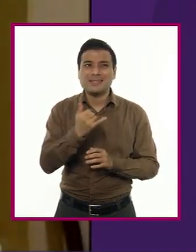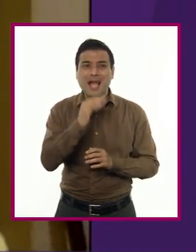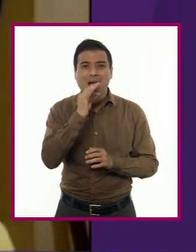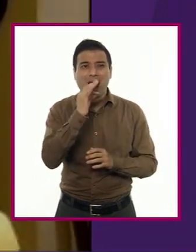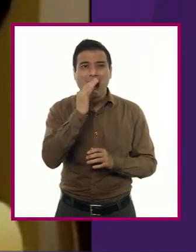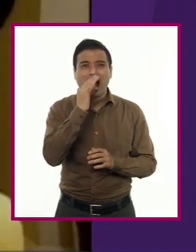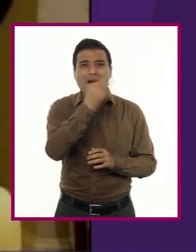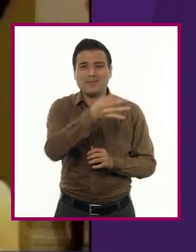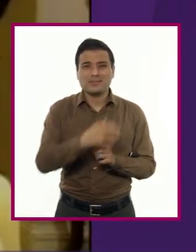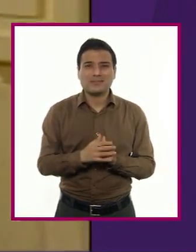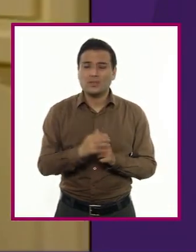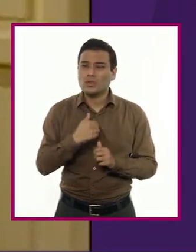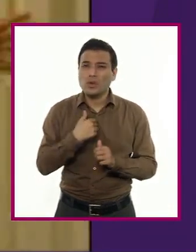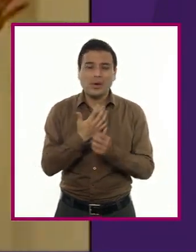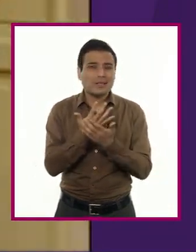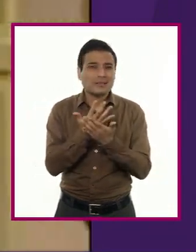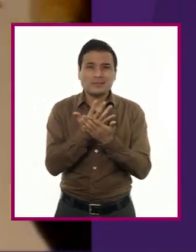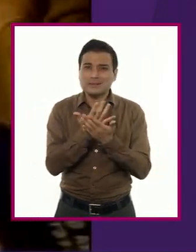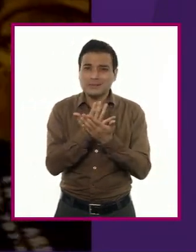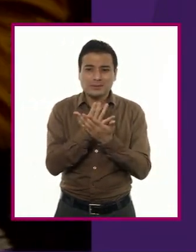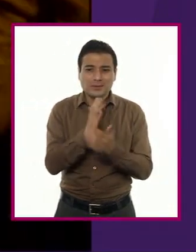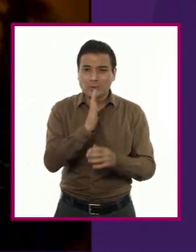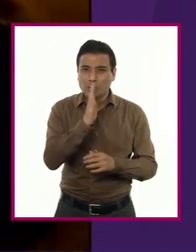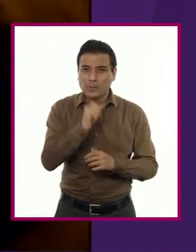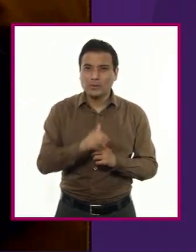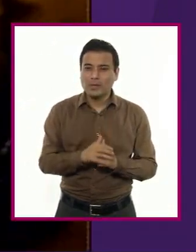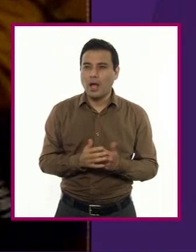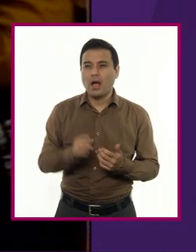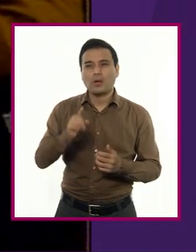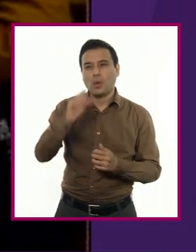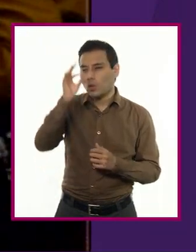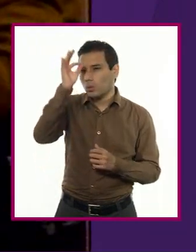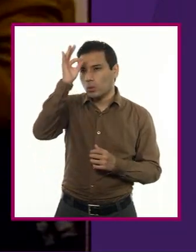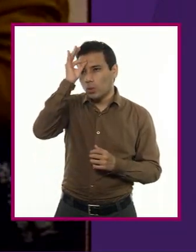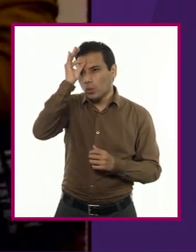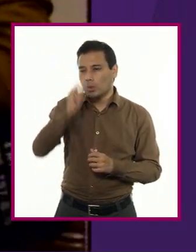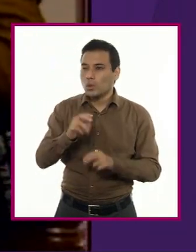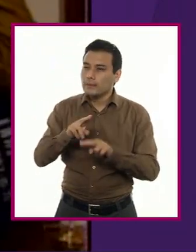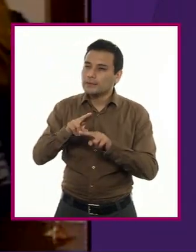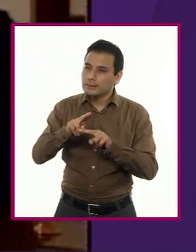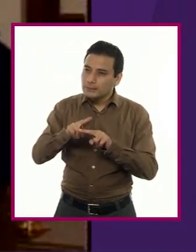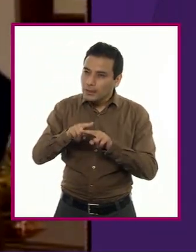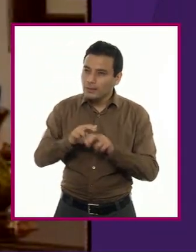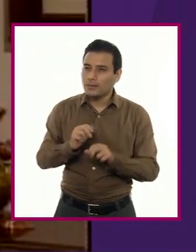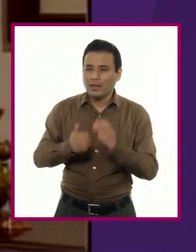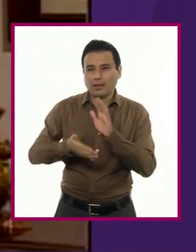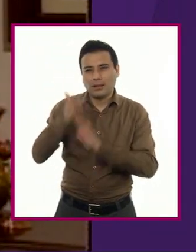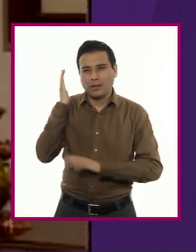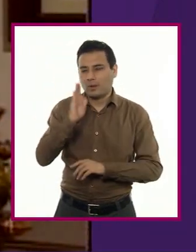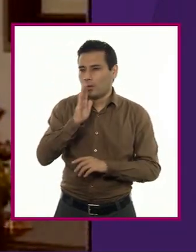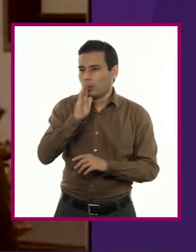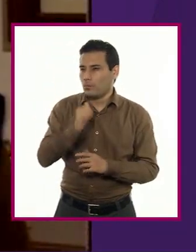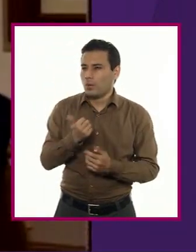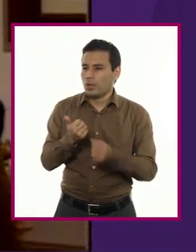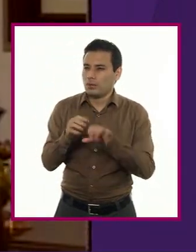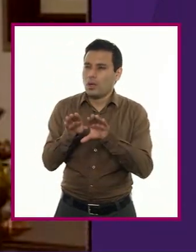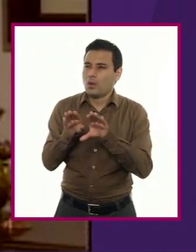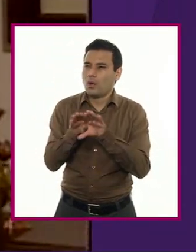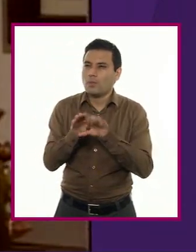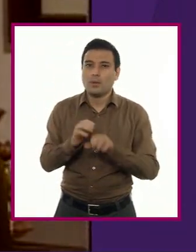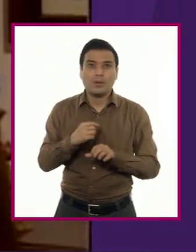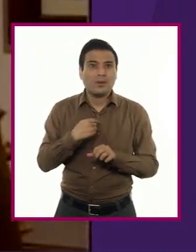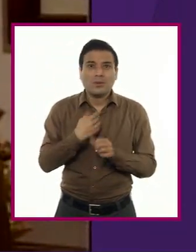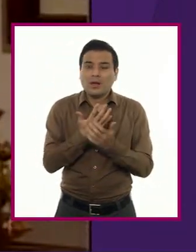can't wait for him. Oh, Mark, this is silly. Now sit down. No. You can't go like this. I can't